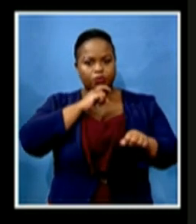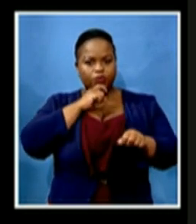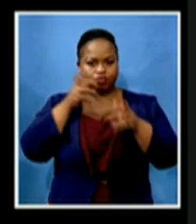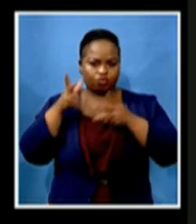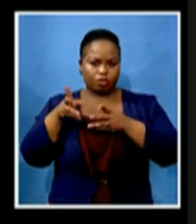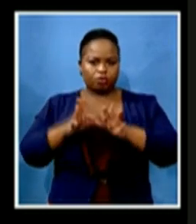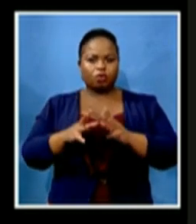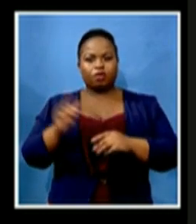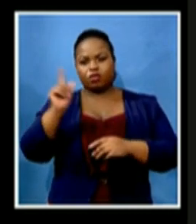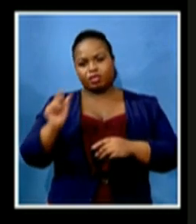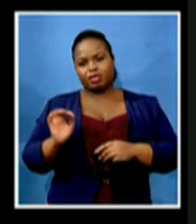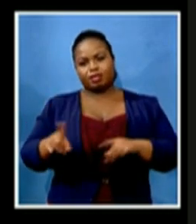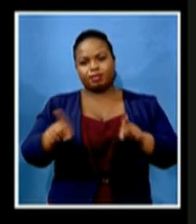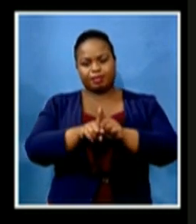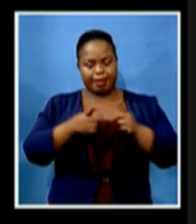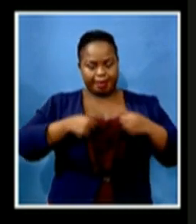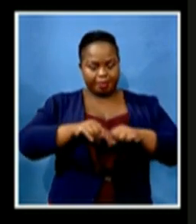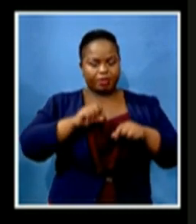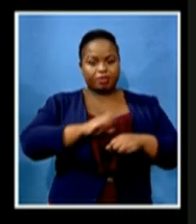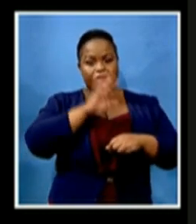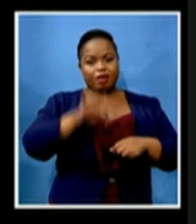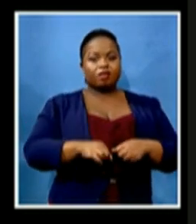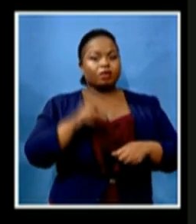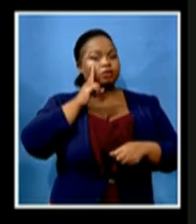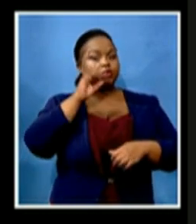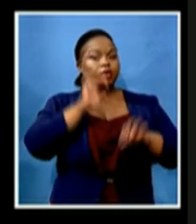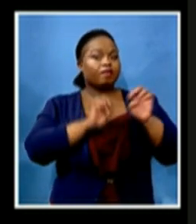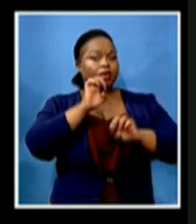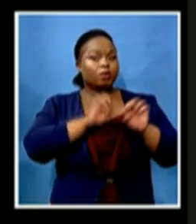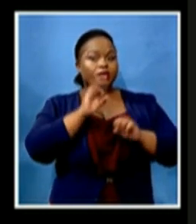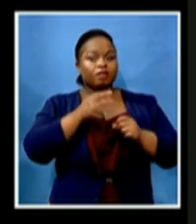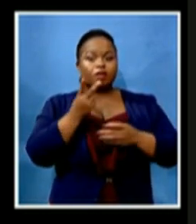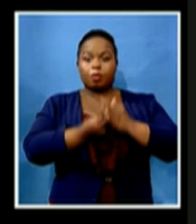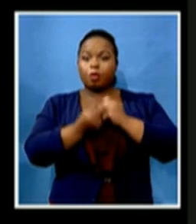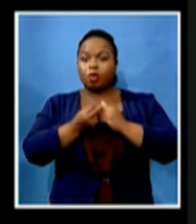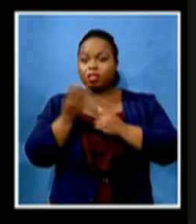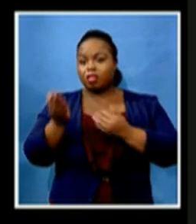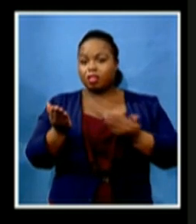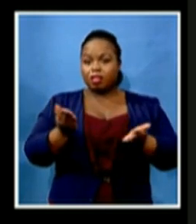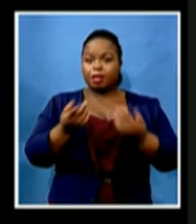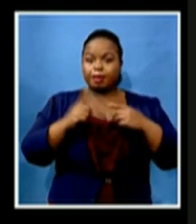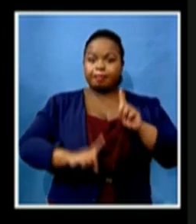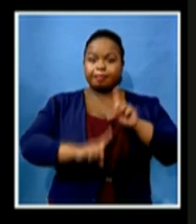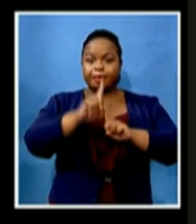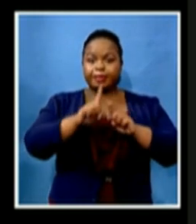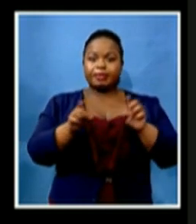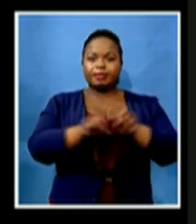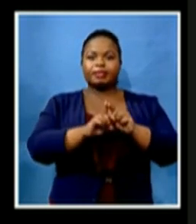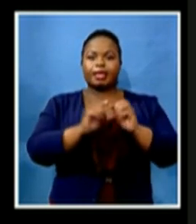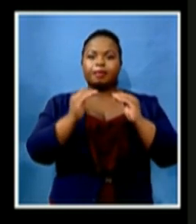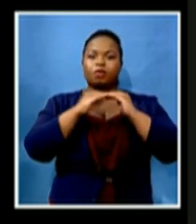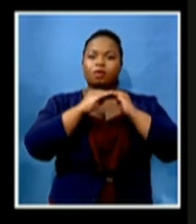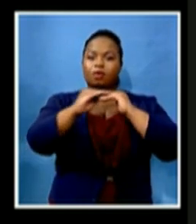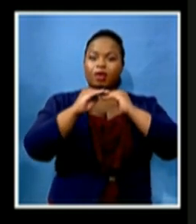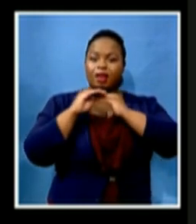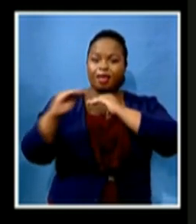whether if both of these succeeded to the levels that they did in those particular contexts, how many times would we need